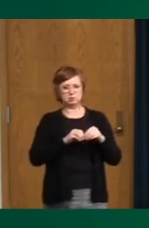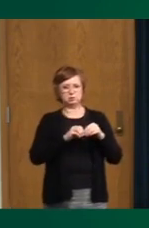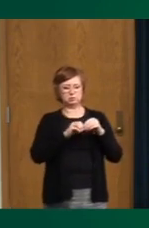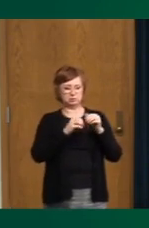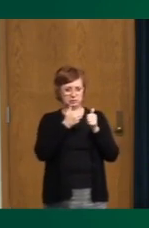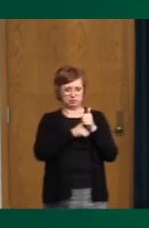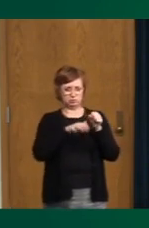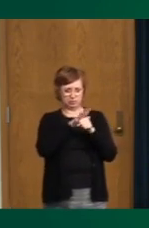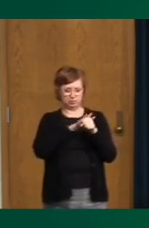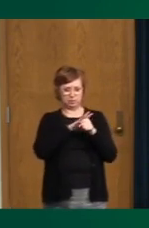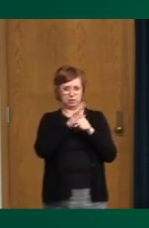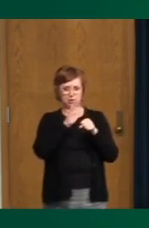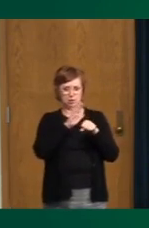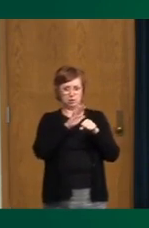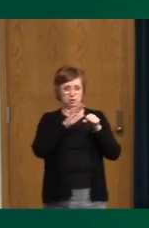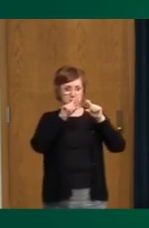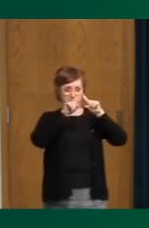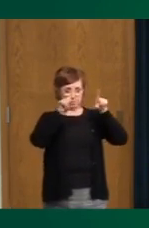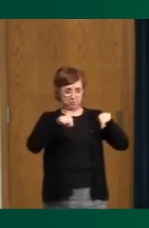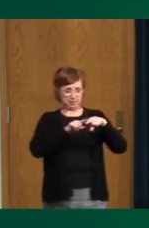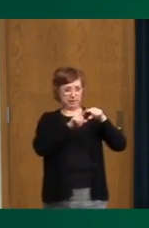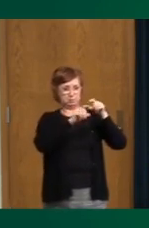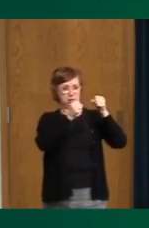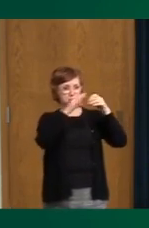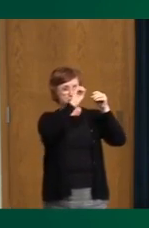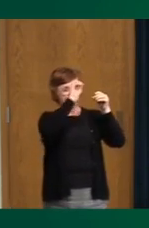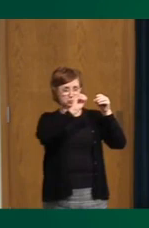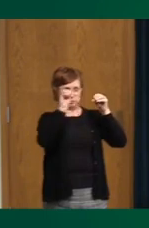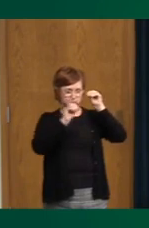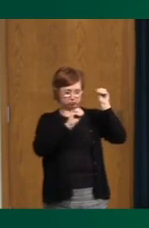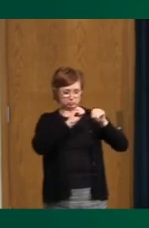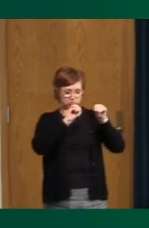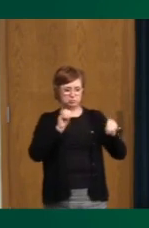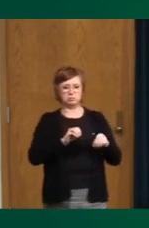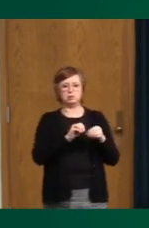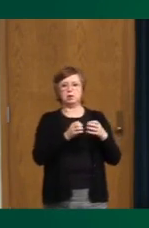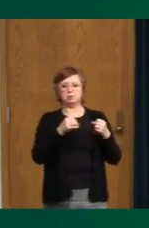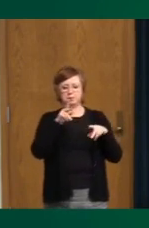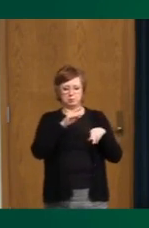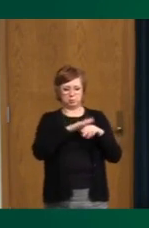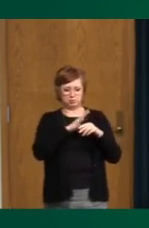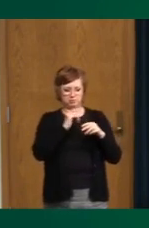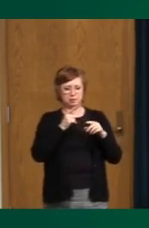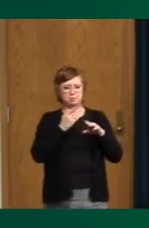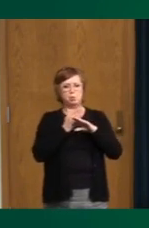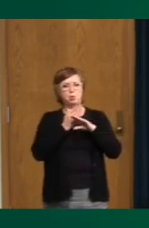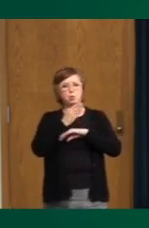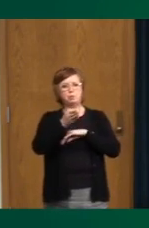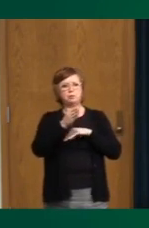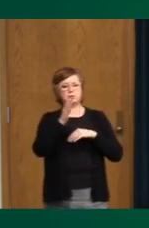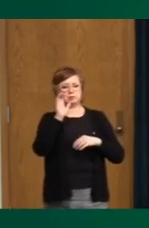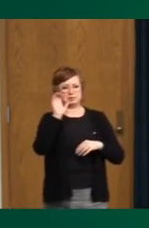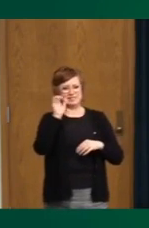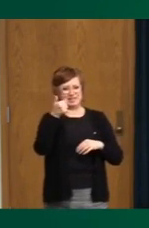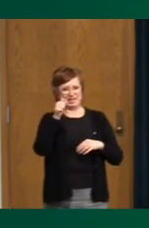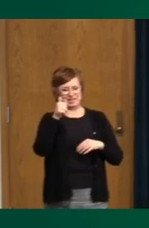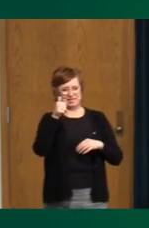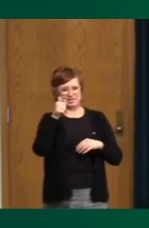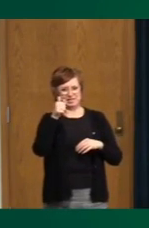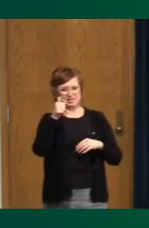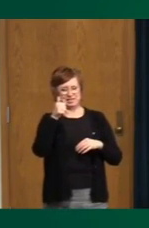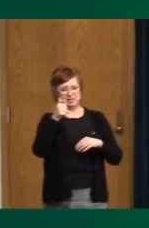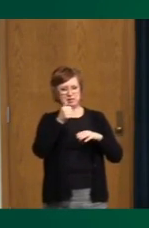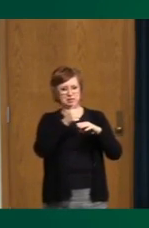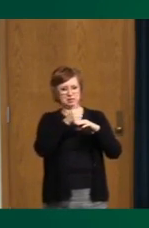by geography, but the case rate per 100,000. And like I've said before, anytime we're over 10, that's a concern, and so